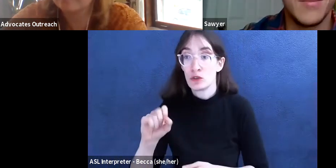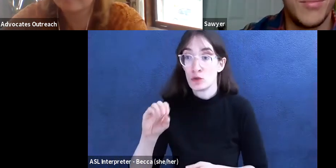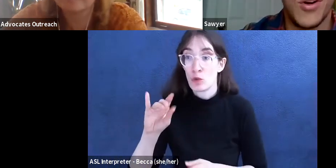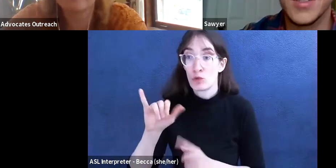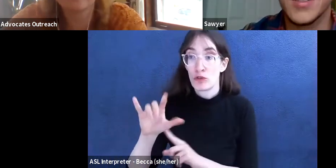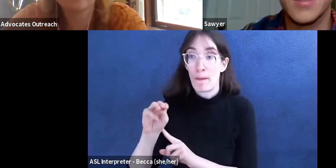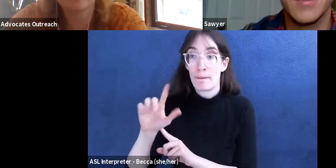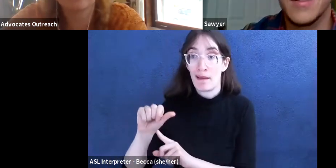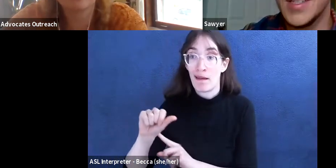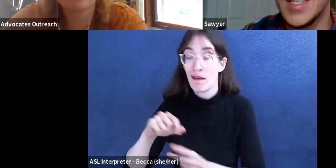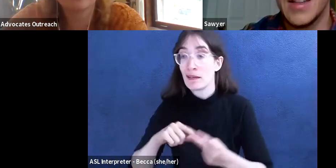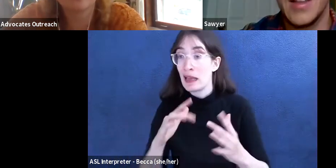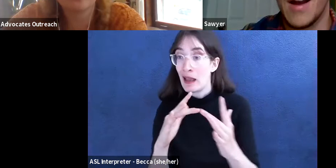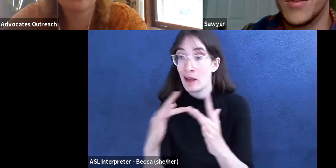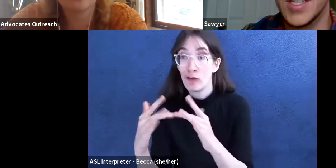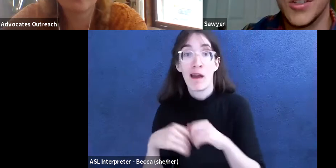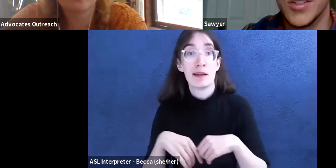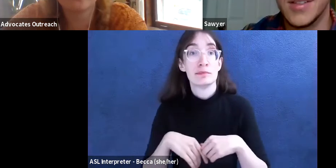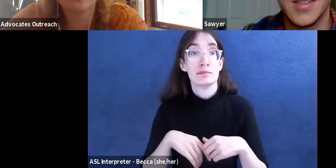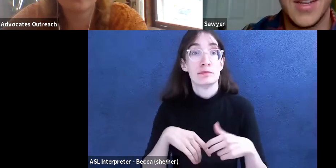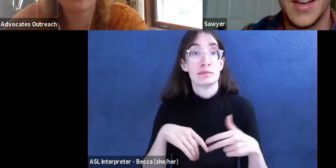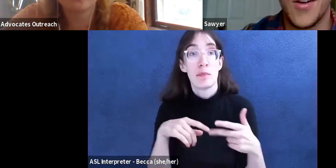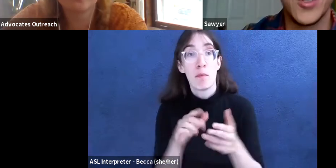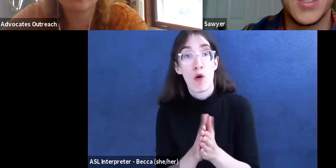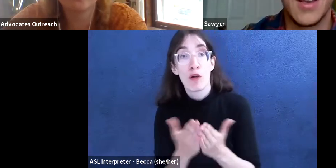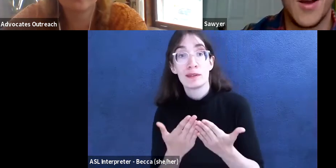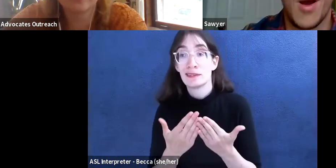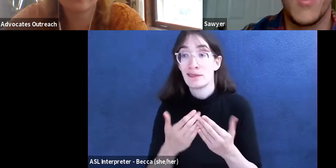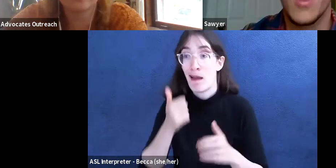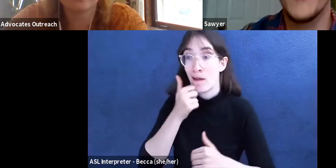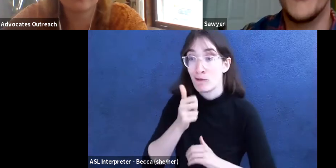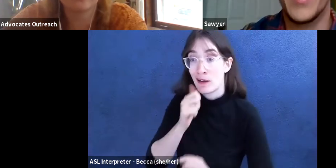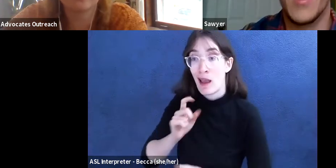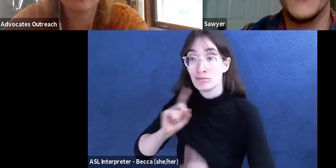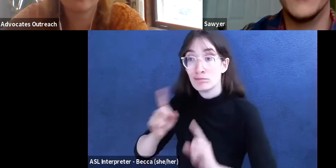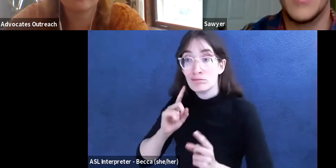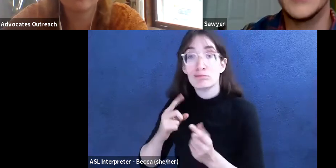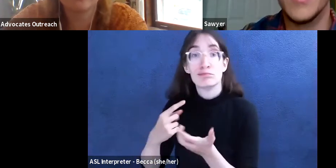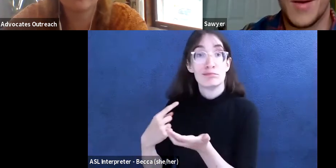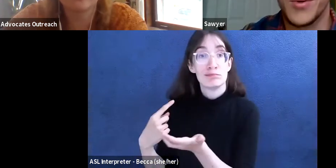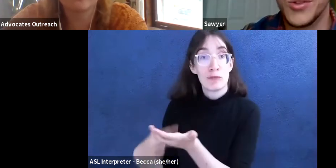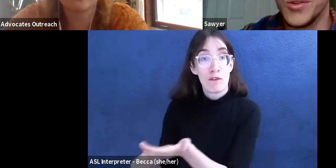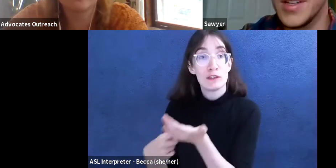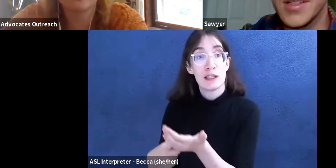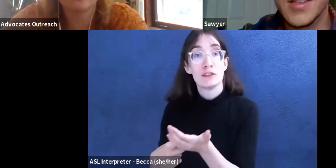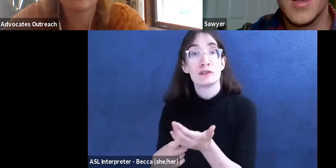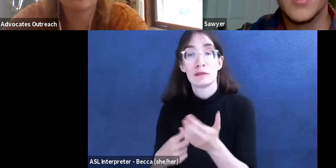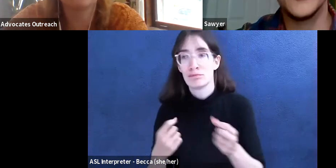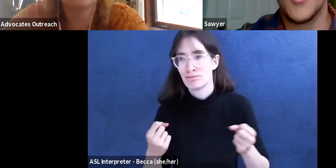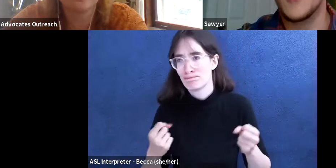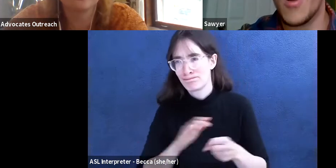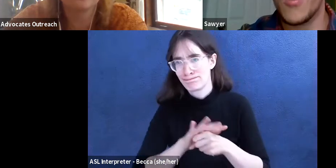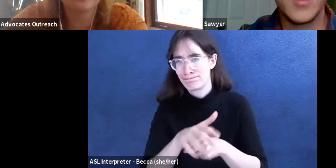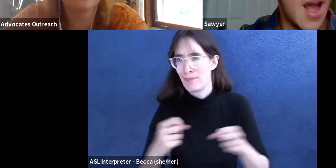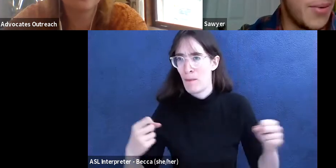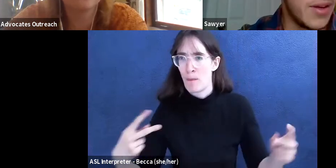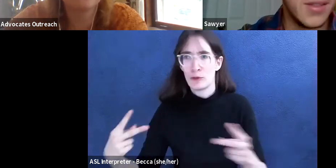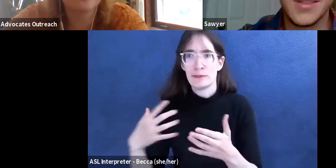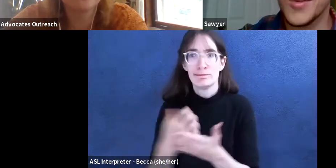value that sexuality is natural and healthy, and that loving relationships and intimacy can be some of the best